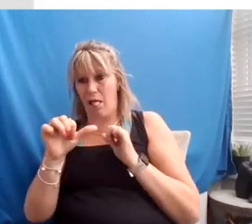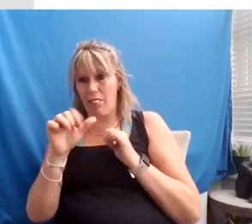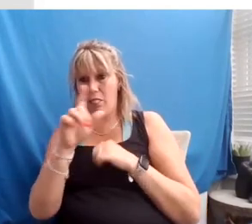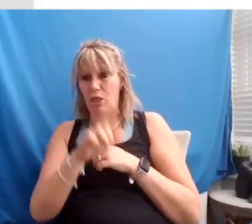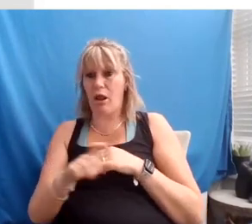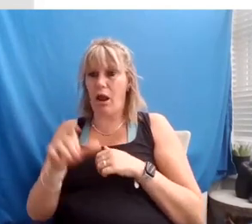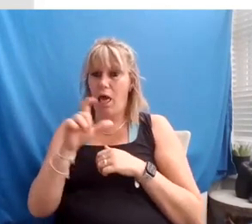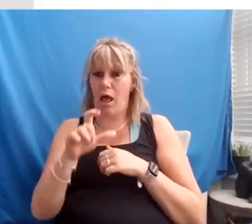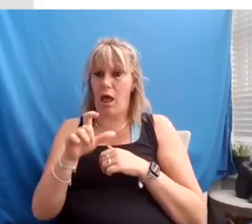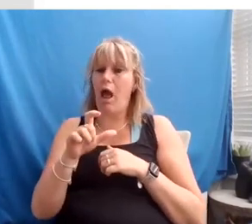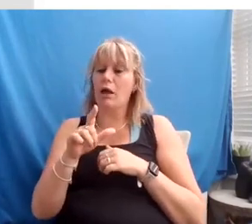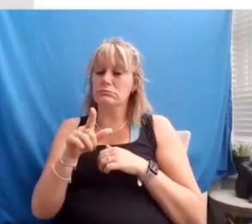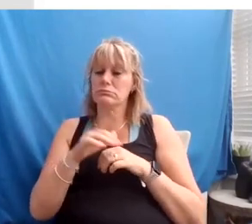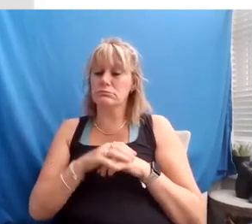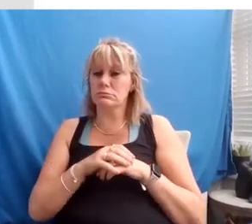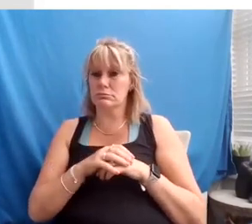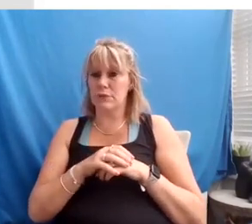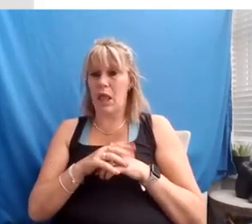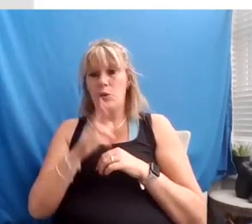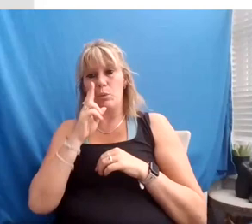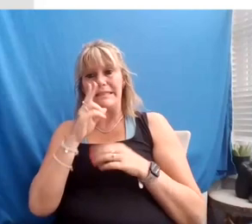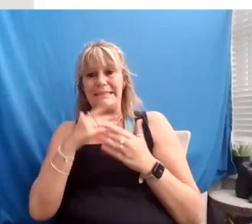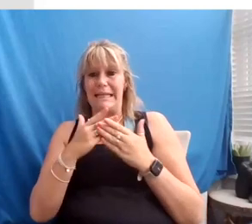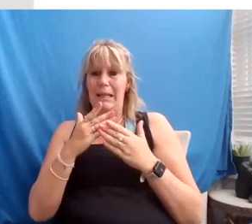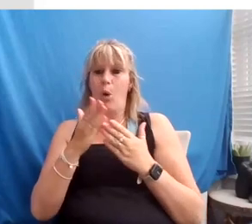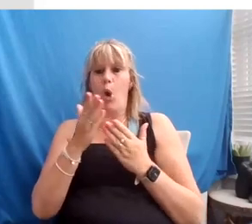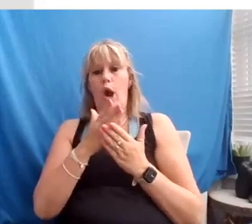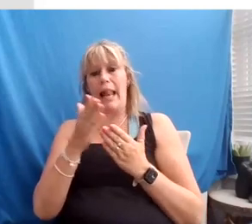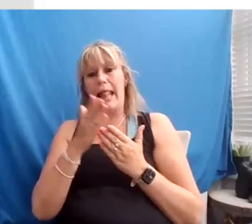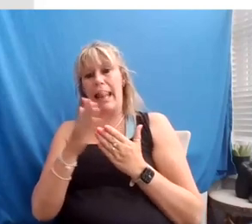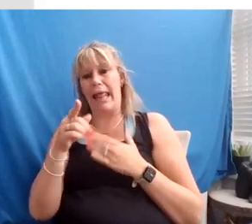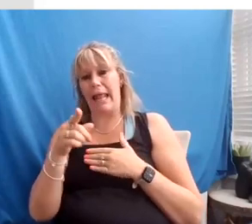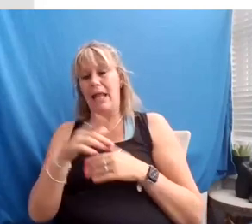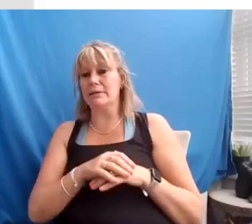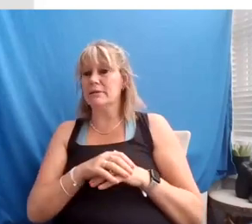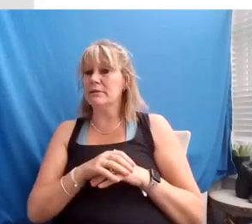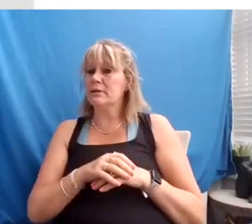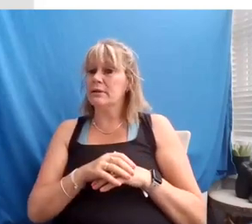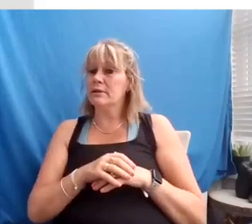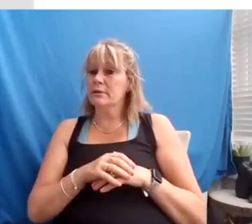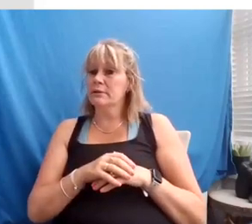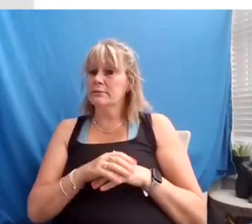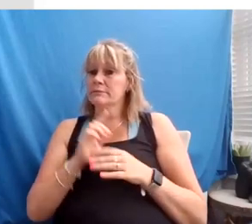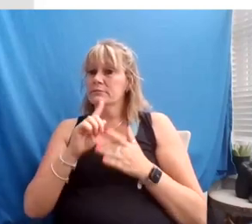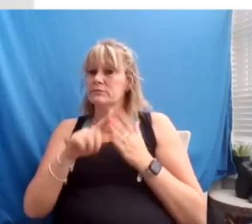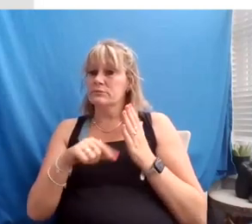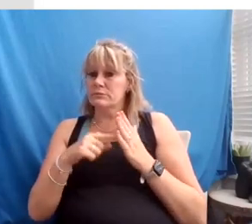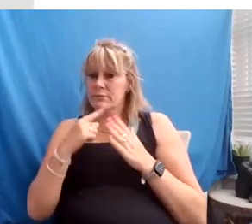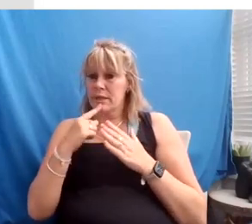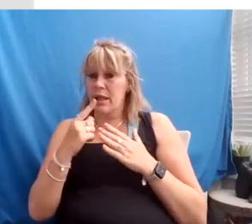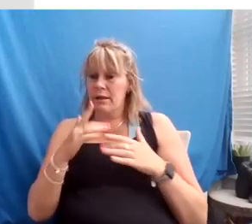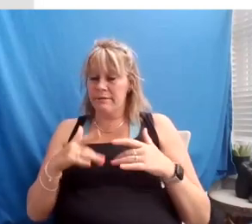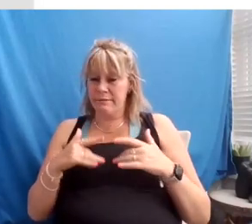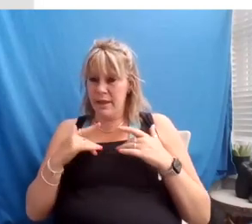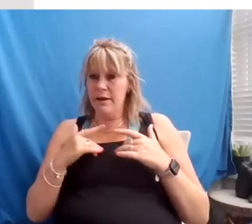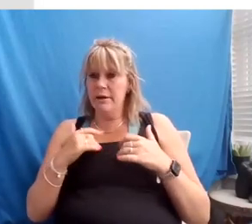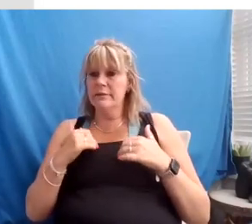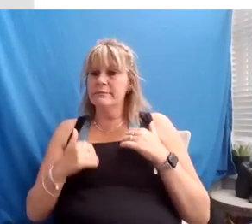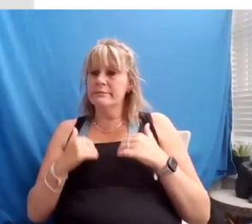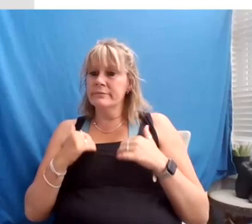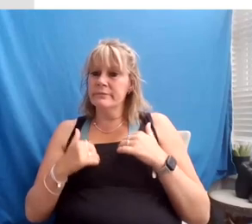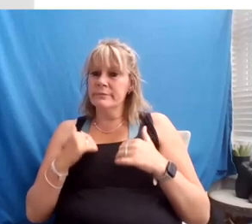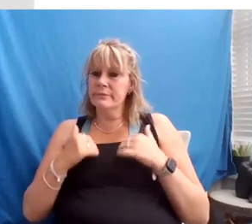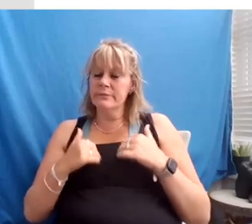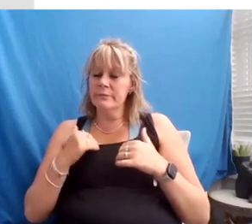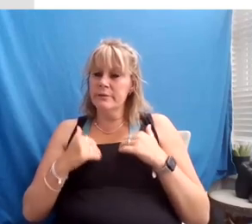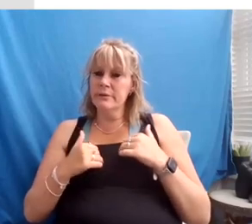one, because you can see it more clearly. Yeah, and I think that's interesting. And I think, again, it's really good to be able